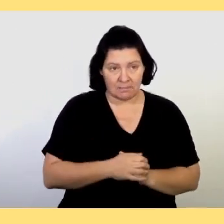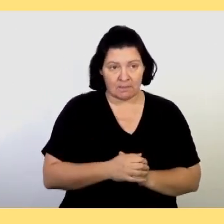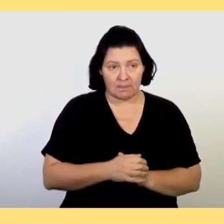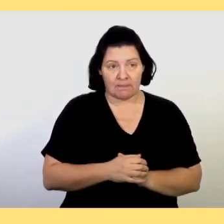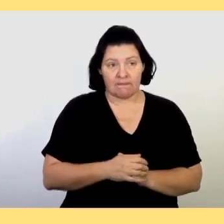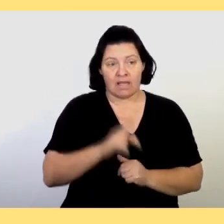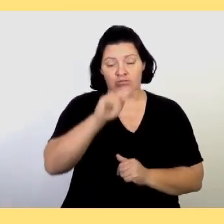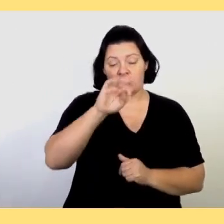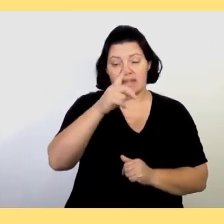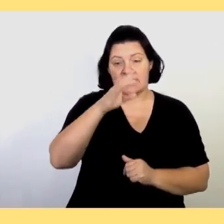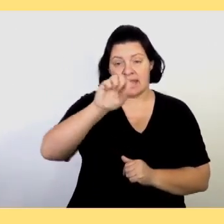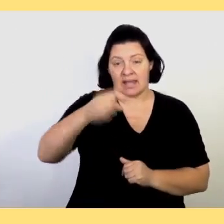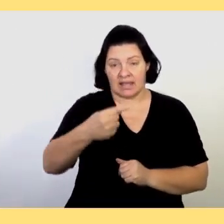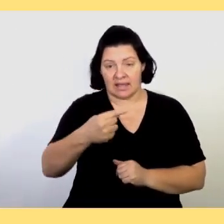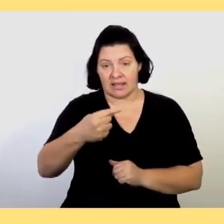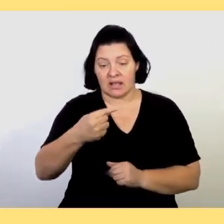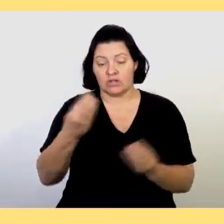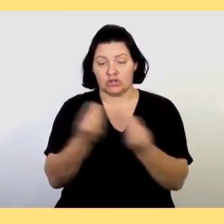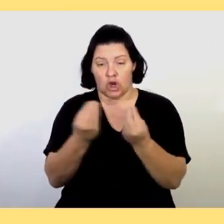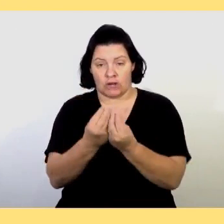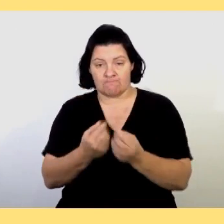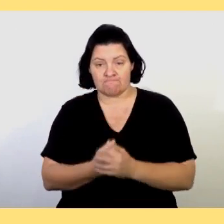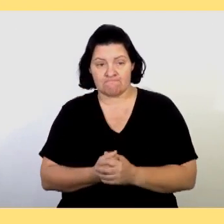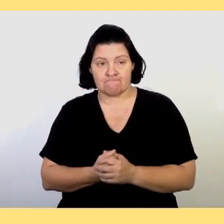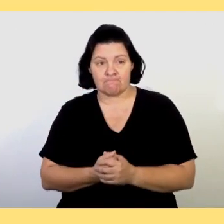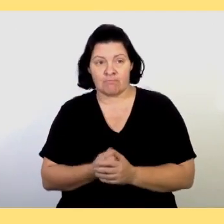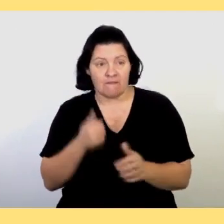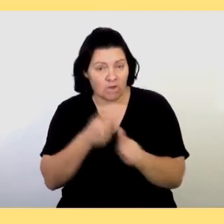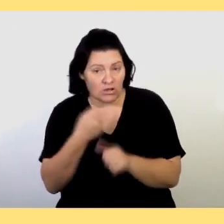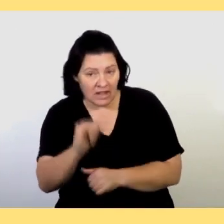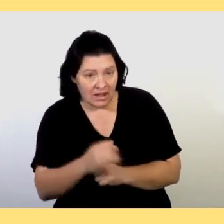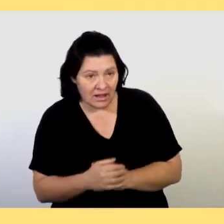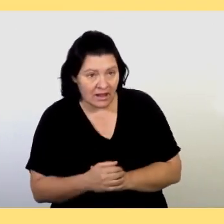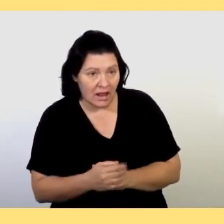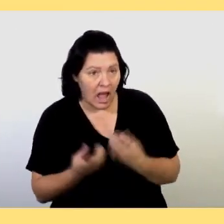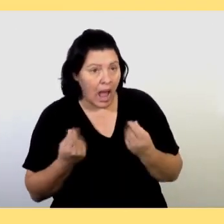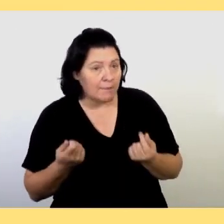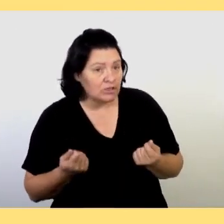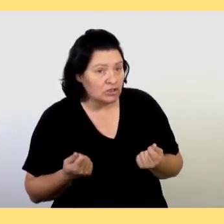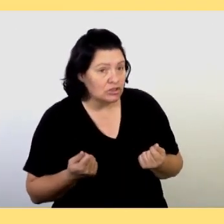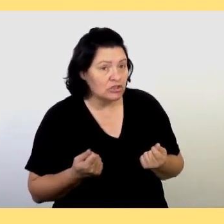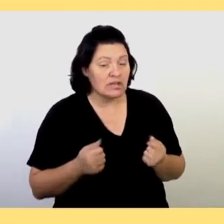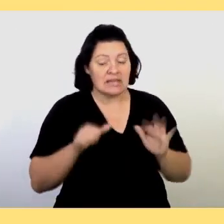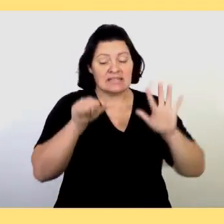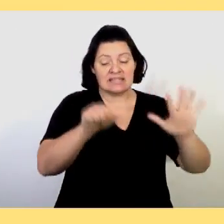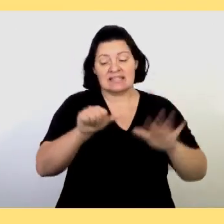then trading stock. You still following? How much is that?